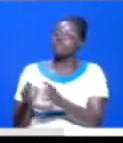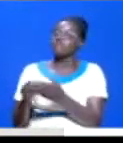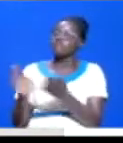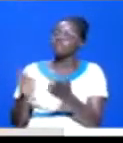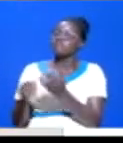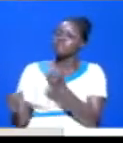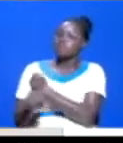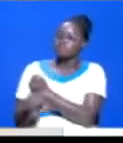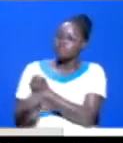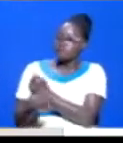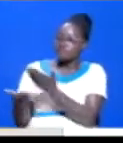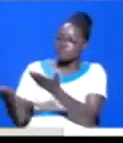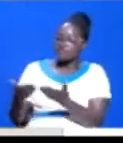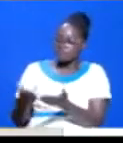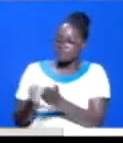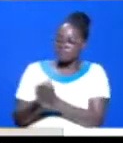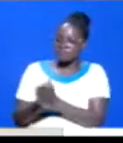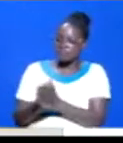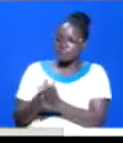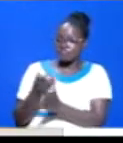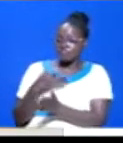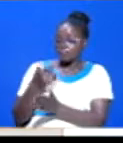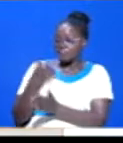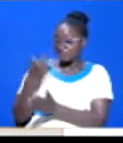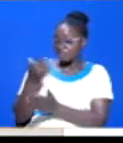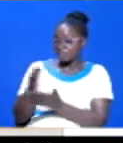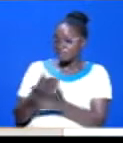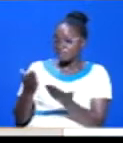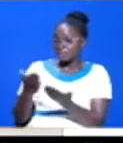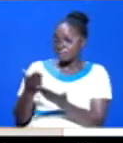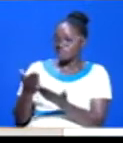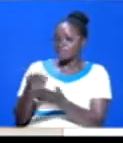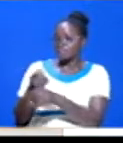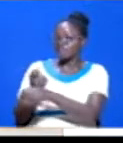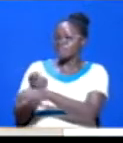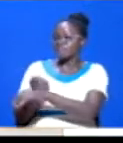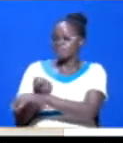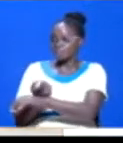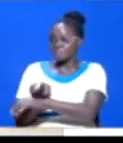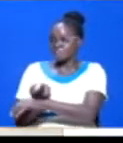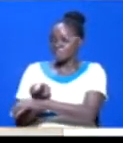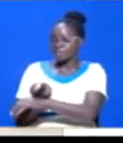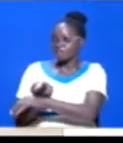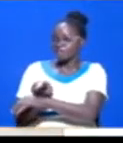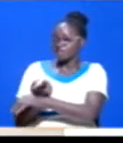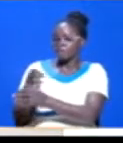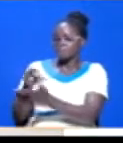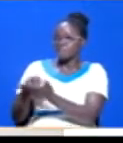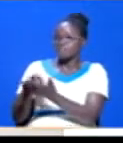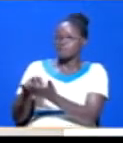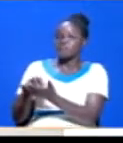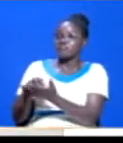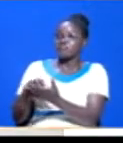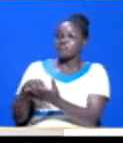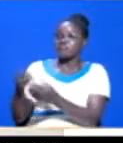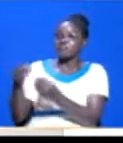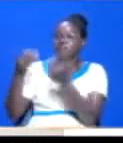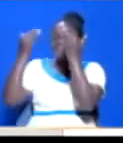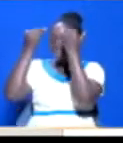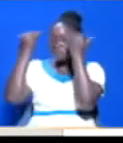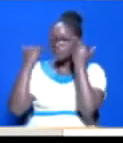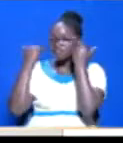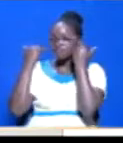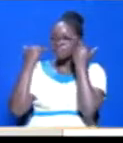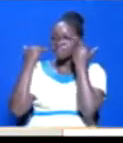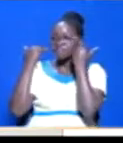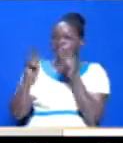committee? But let me tell you something. Yeah. The moment that we take a case to the court as a